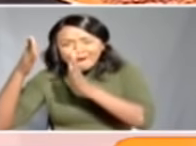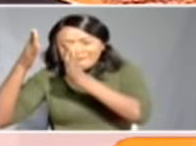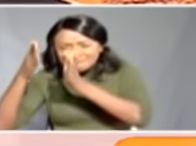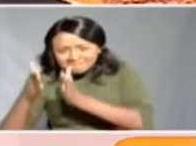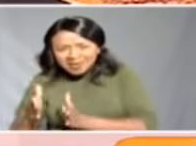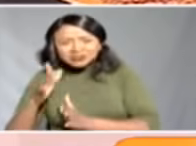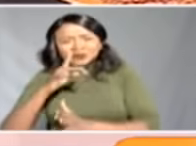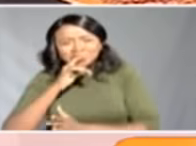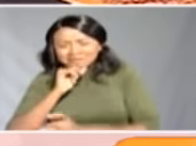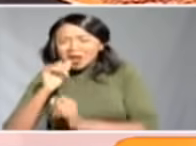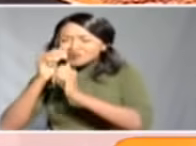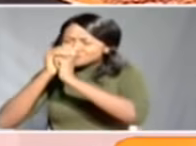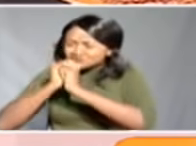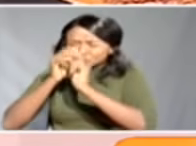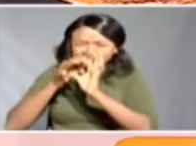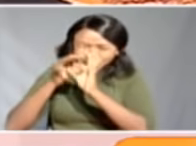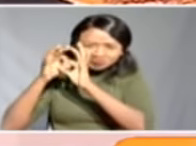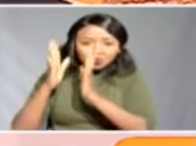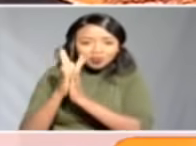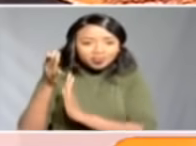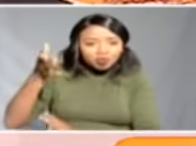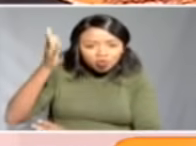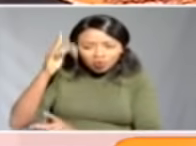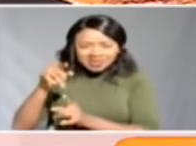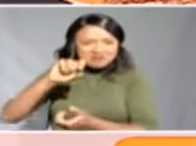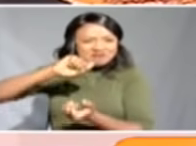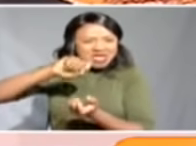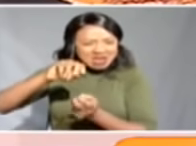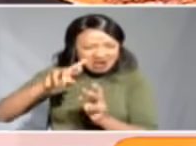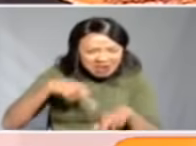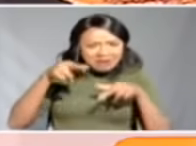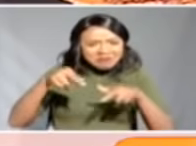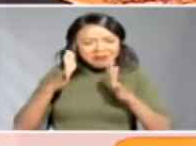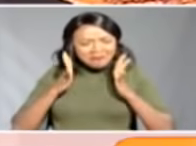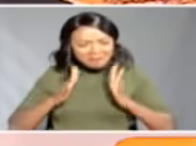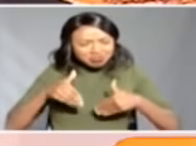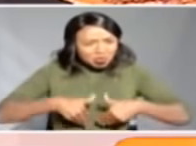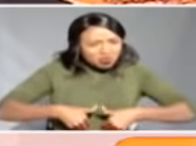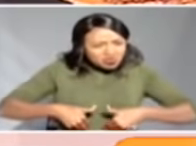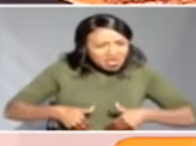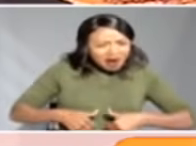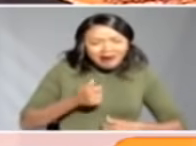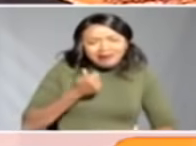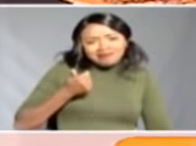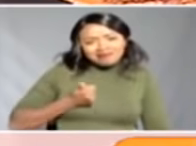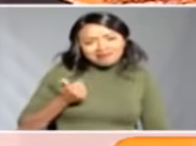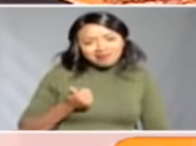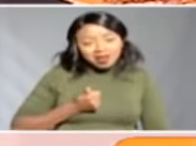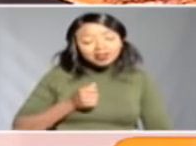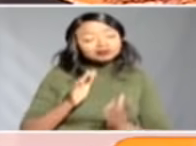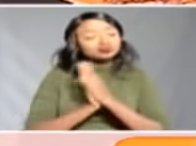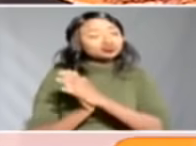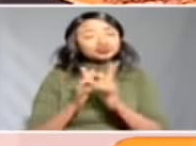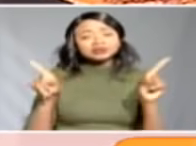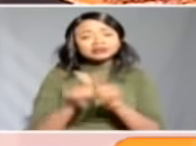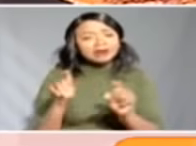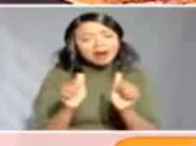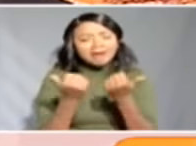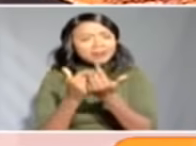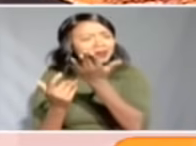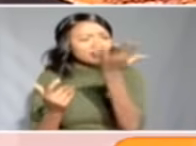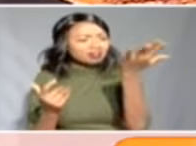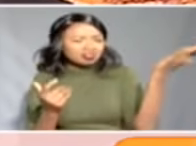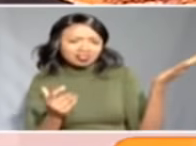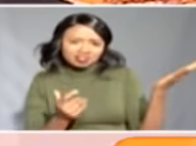a 9-year-old girl? That is just one of the many stories of young girls in various parts of this country. Tonight,